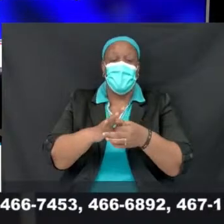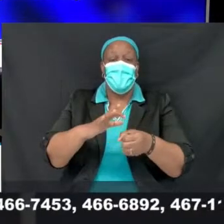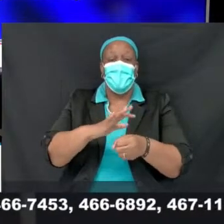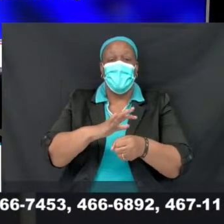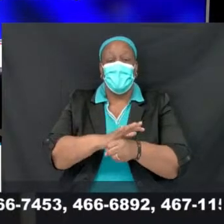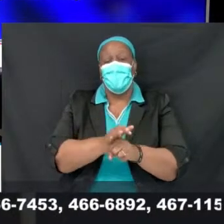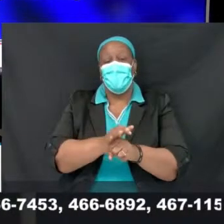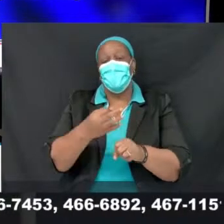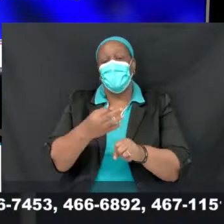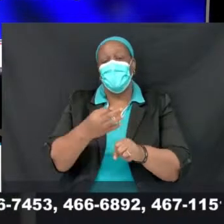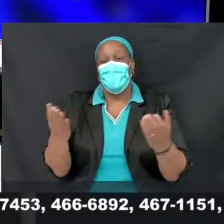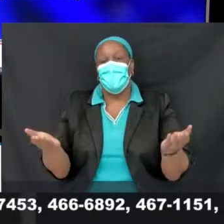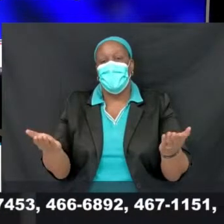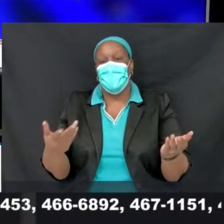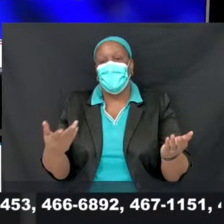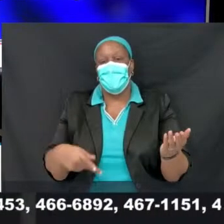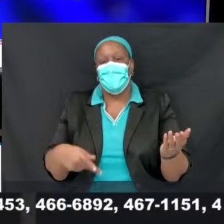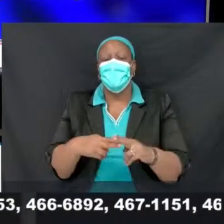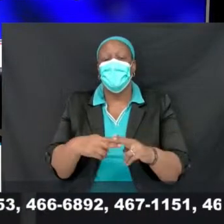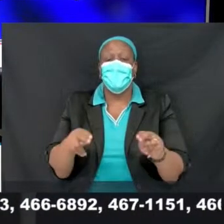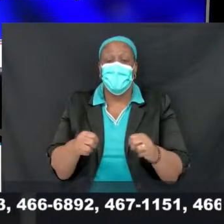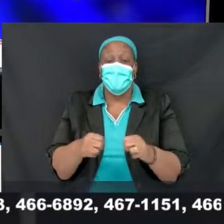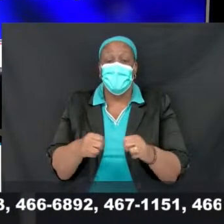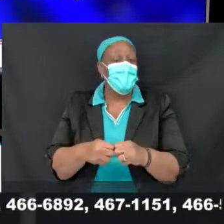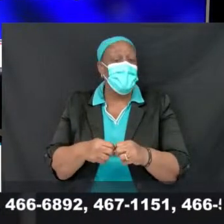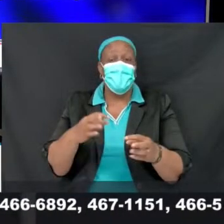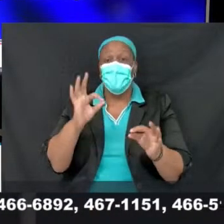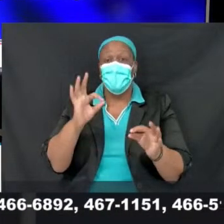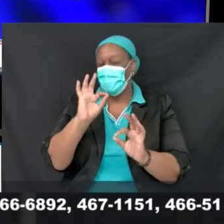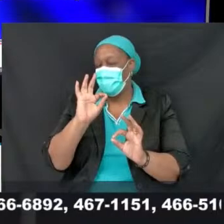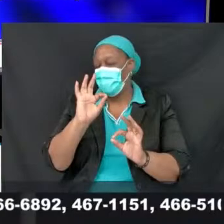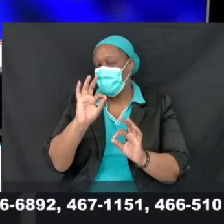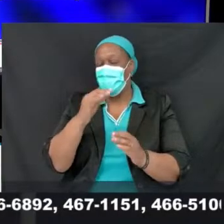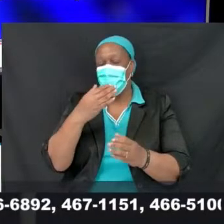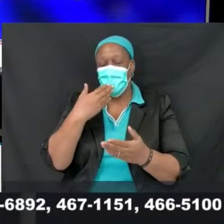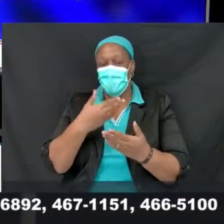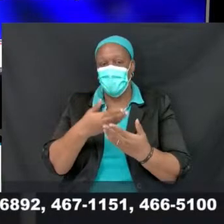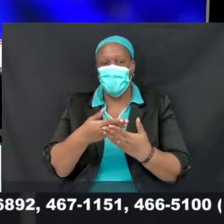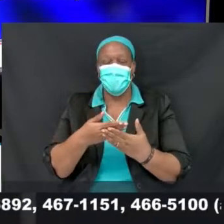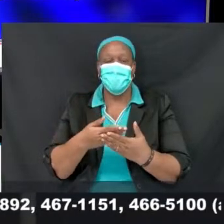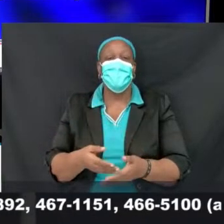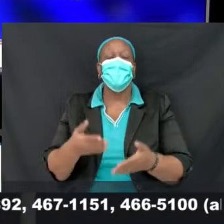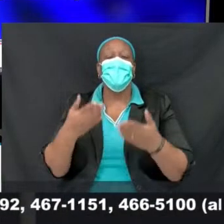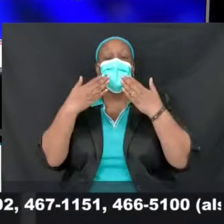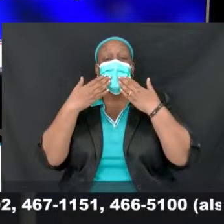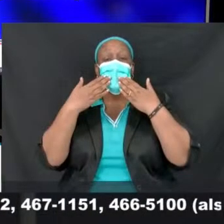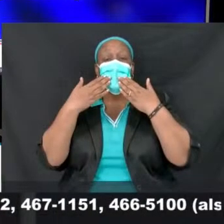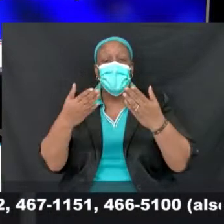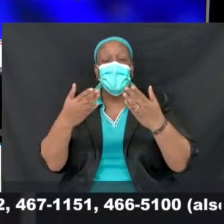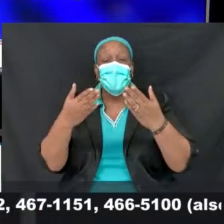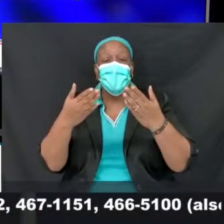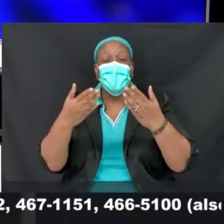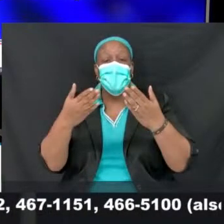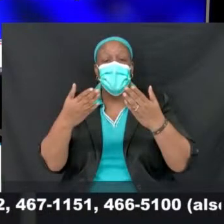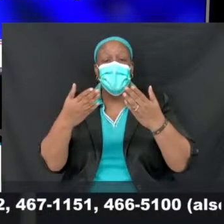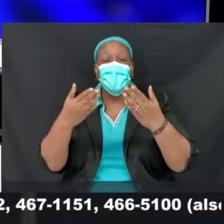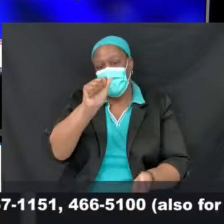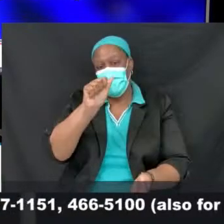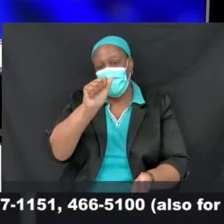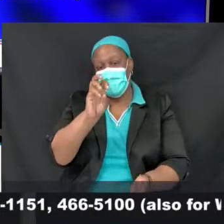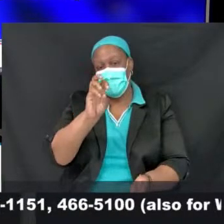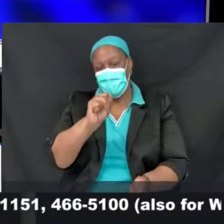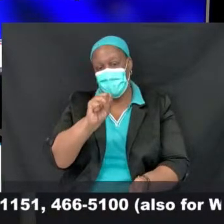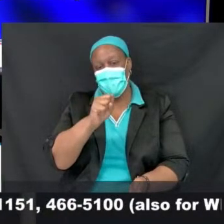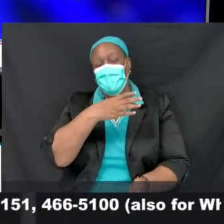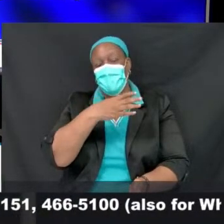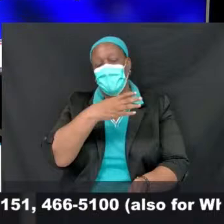in the Federation. I want to thank Dr. Laws for her presentation and Superintendent Henry.